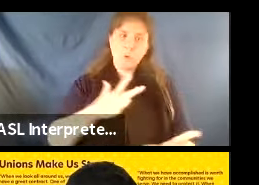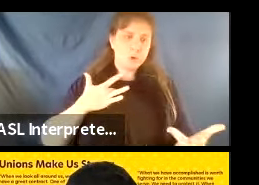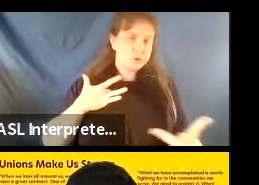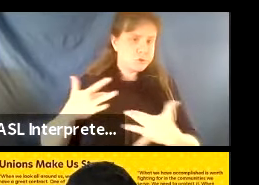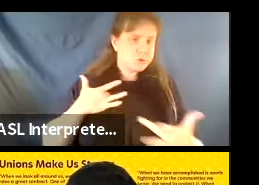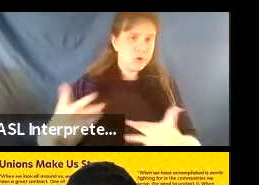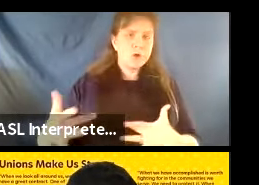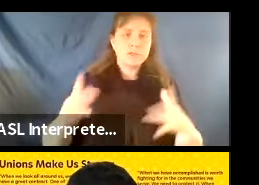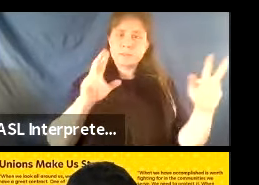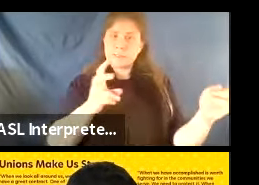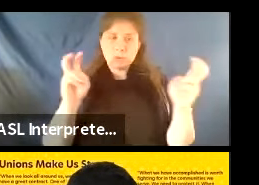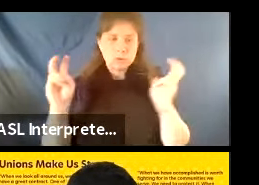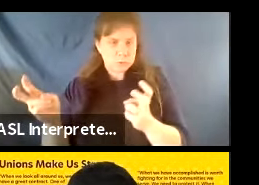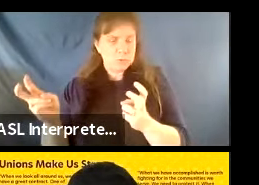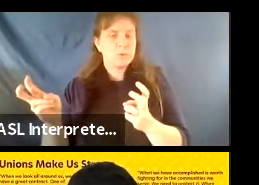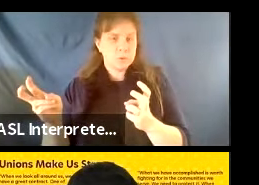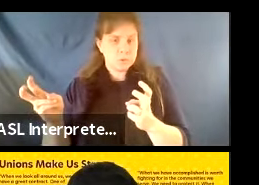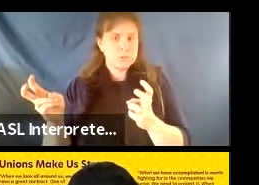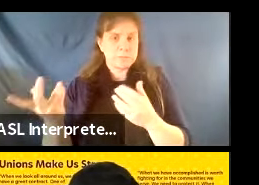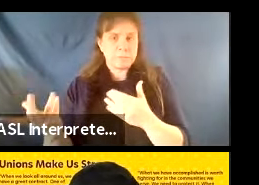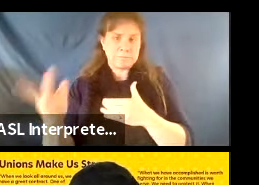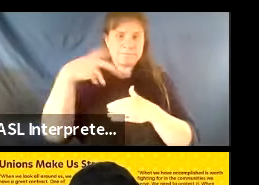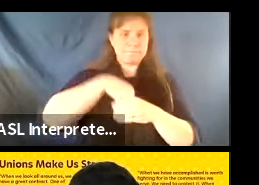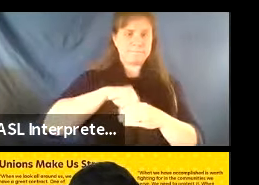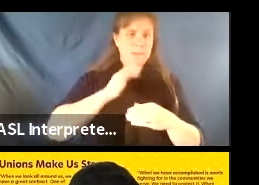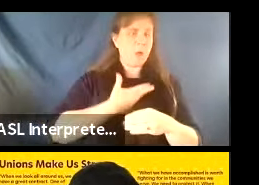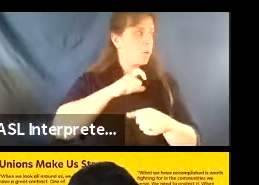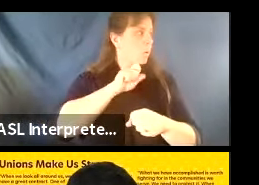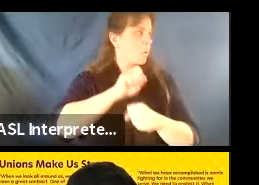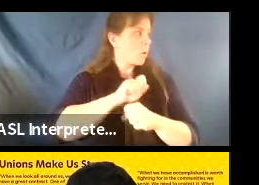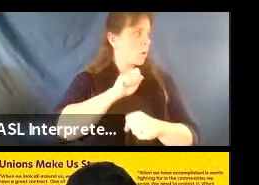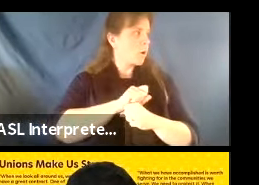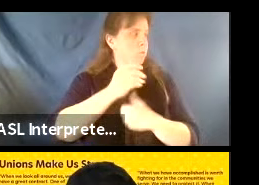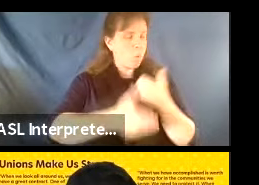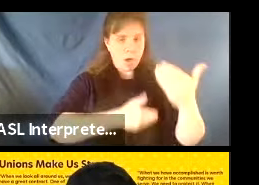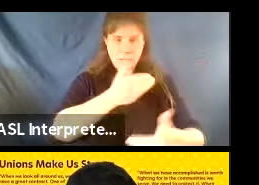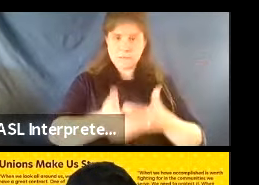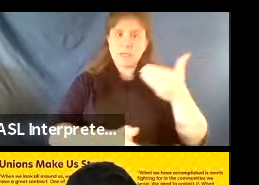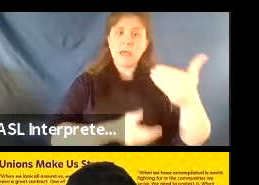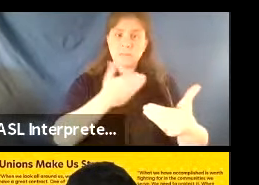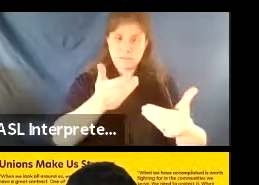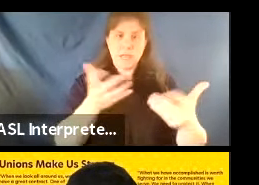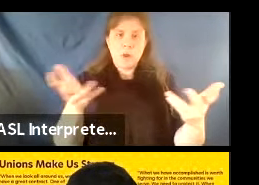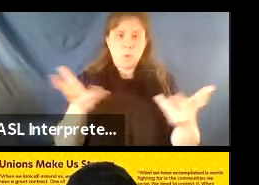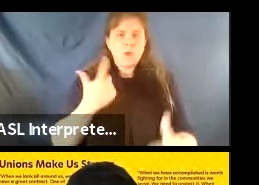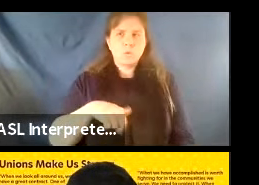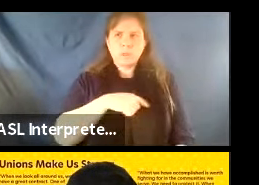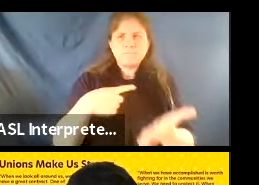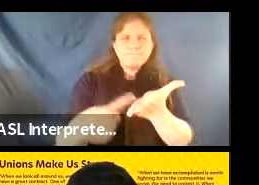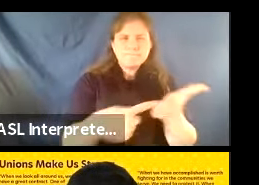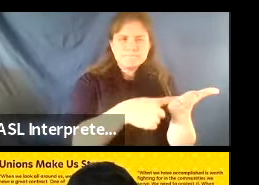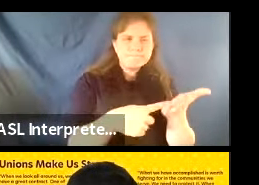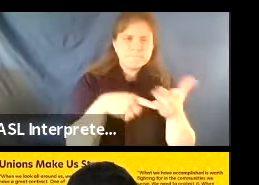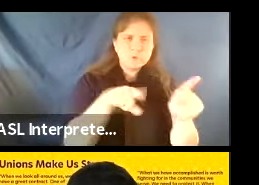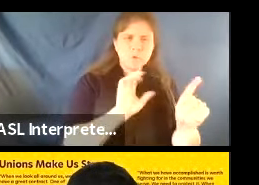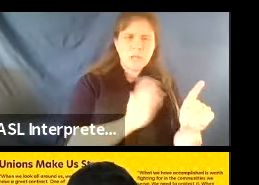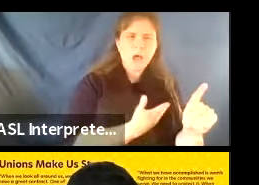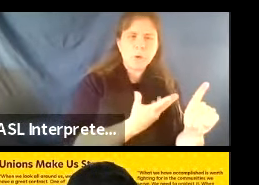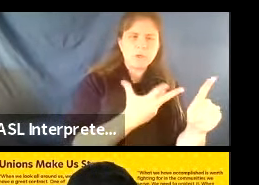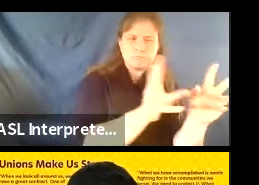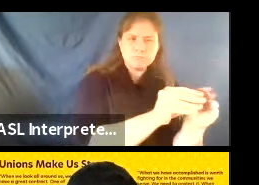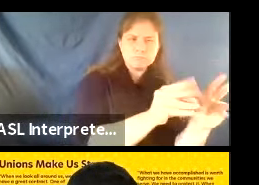are raised into our work processes and into what we take forward. I